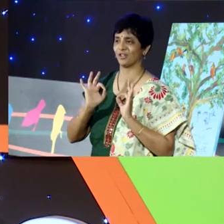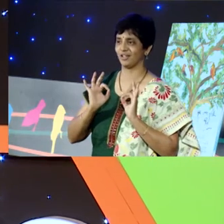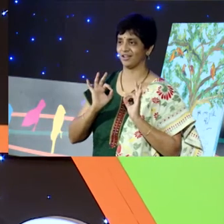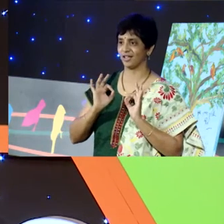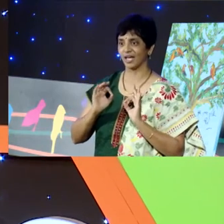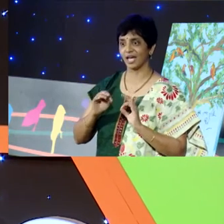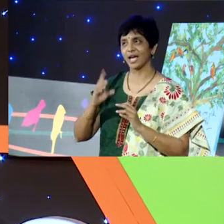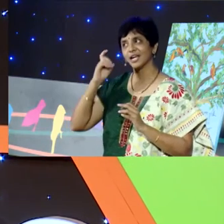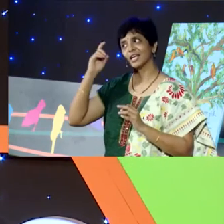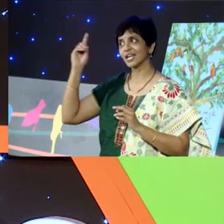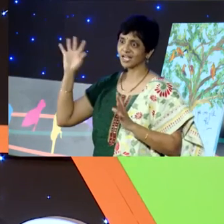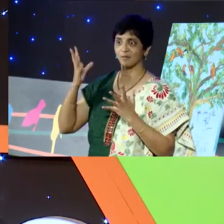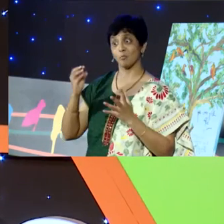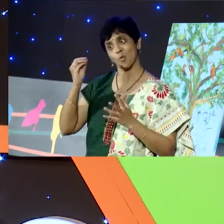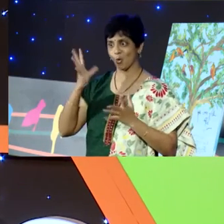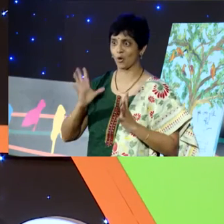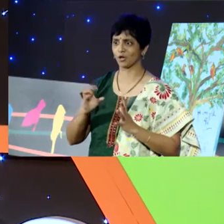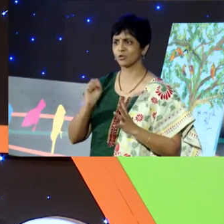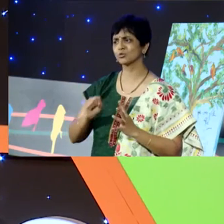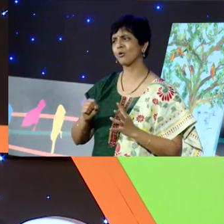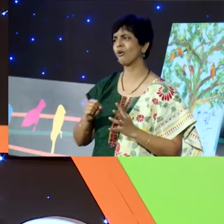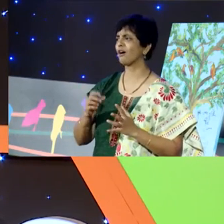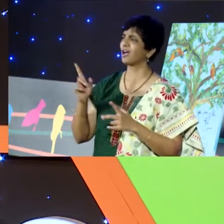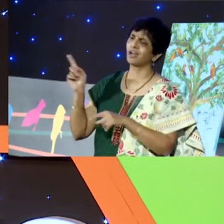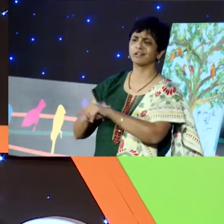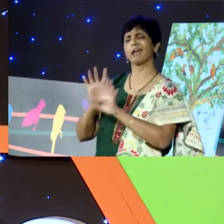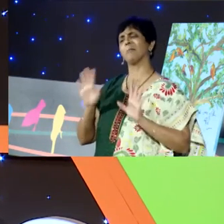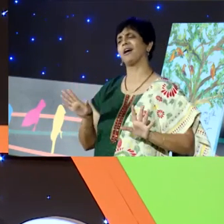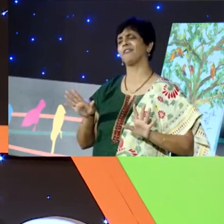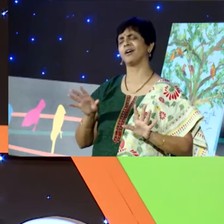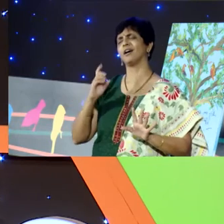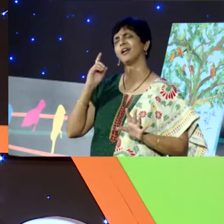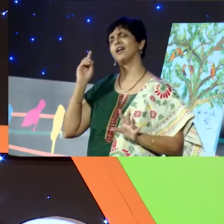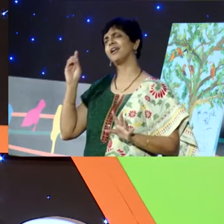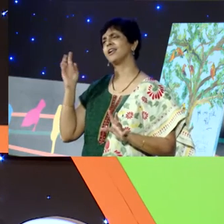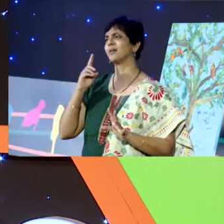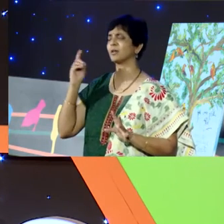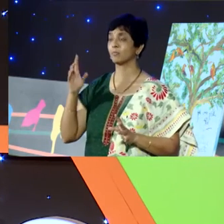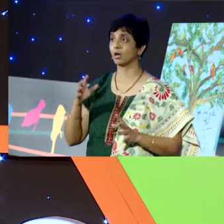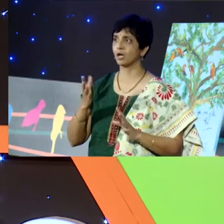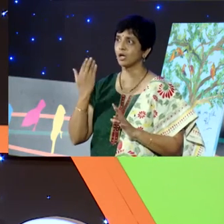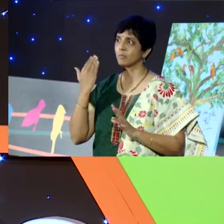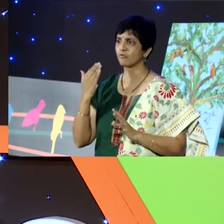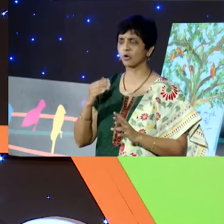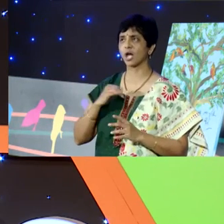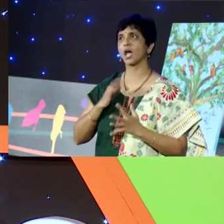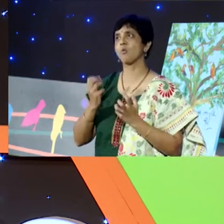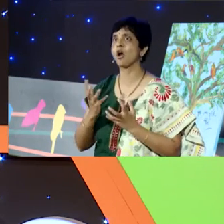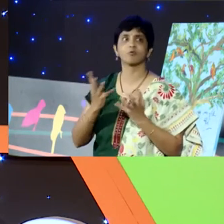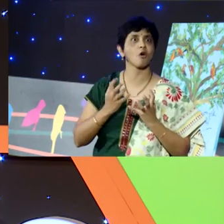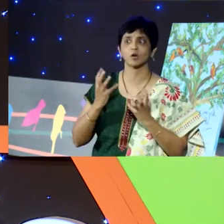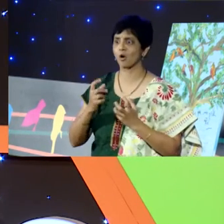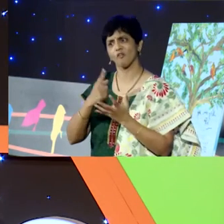time on my hands to do other things. So everything that I wanted to do when I was a kid, which I had an option for to be a